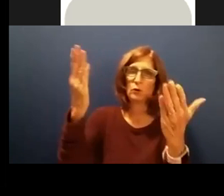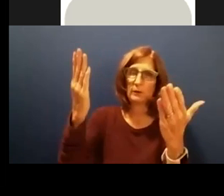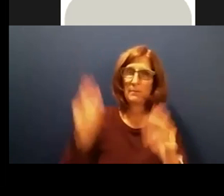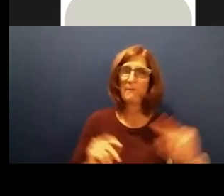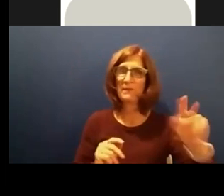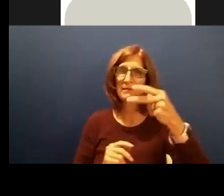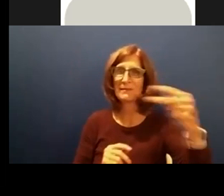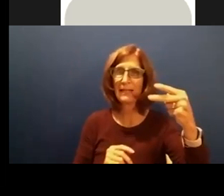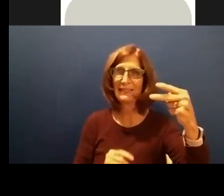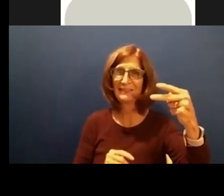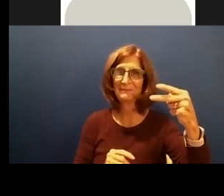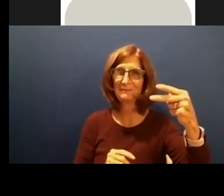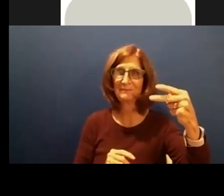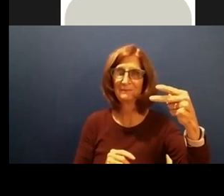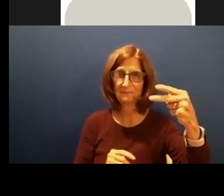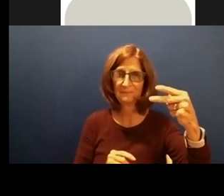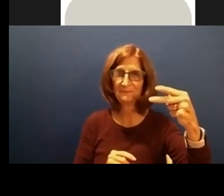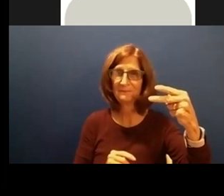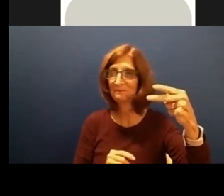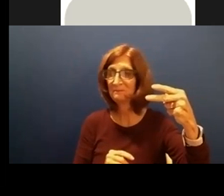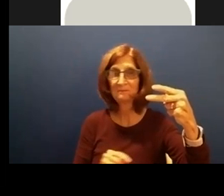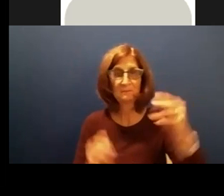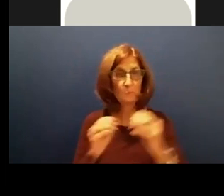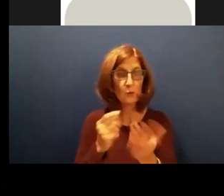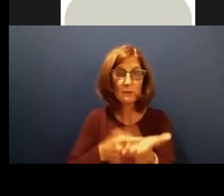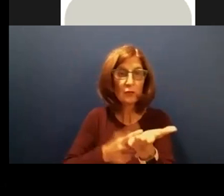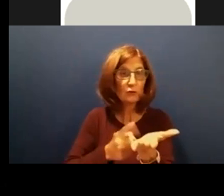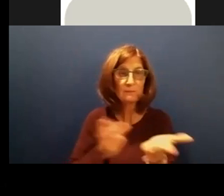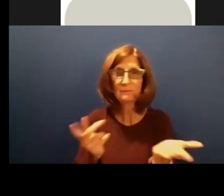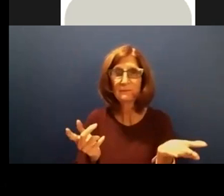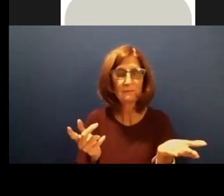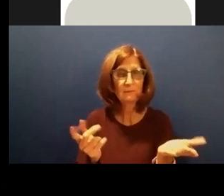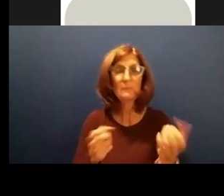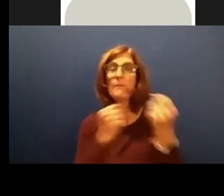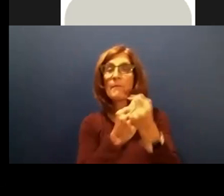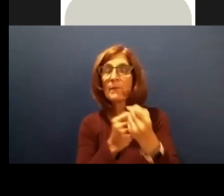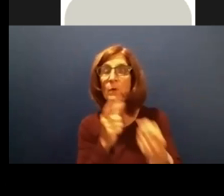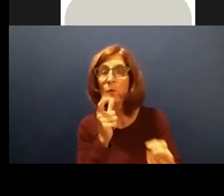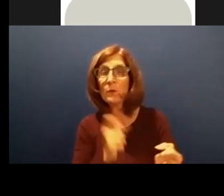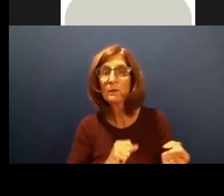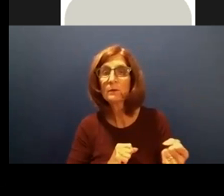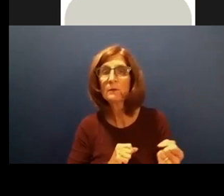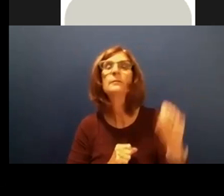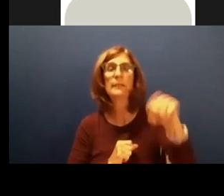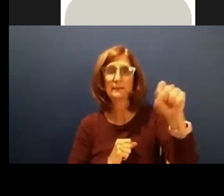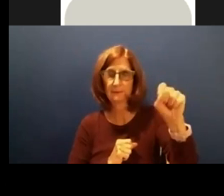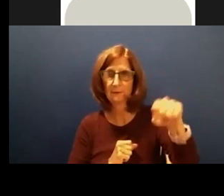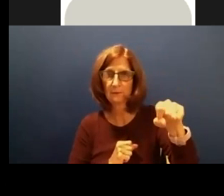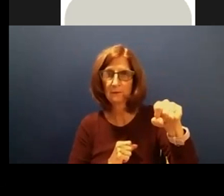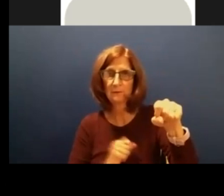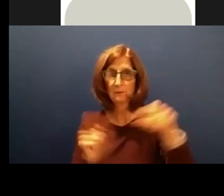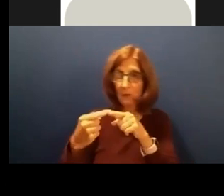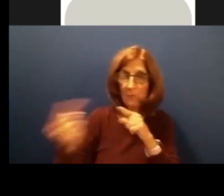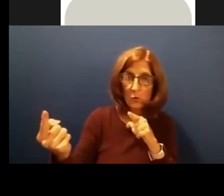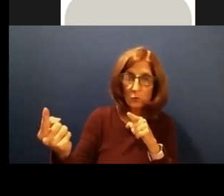Second. Motion is seconded. Any further discussion? All those in favor? Aye. Aye. Any